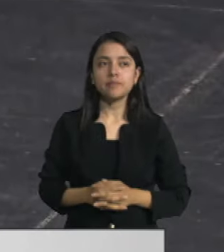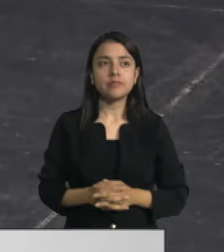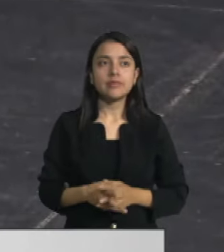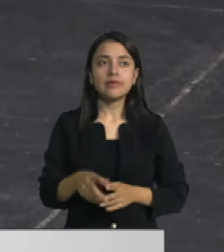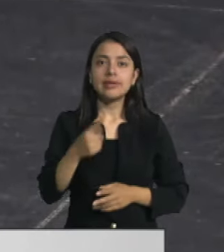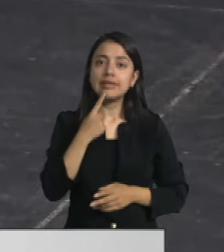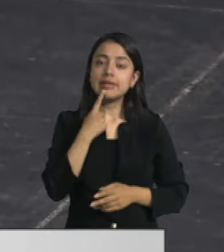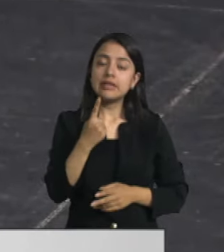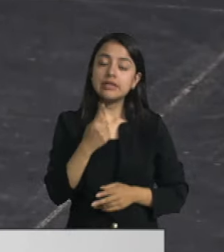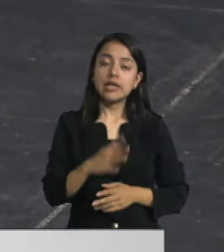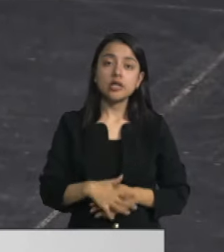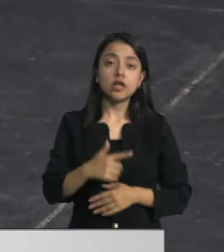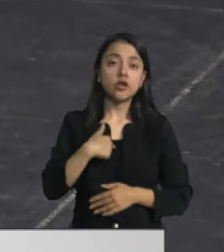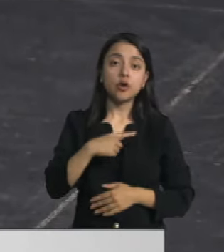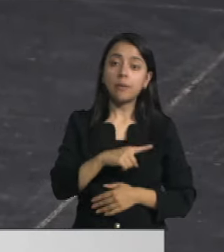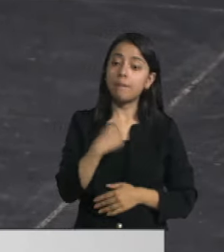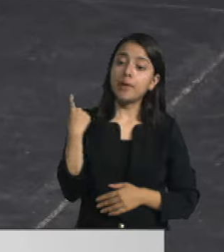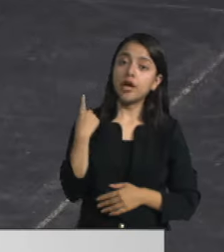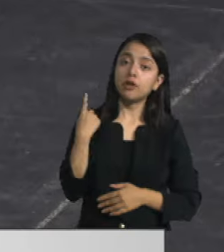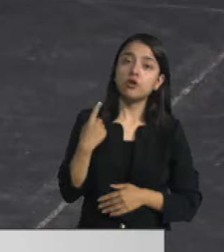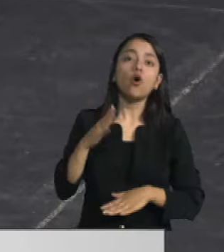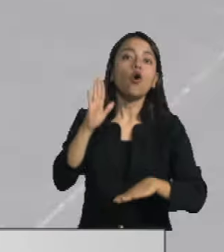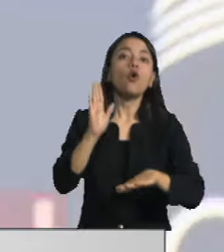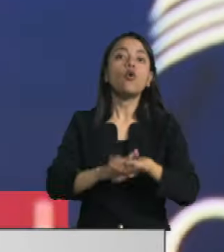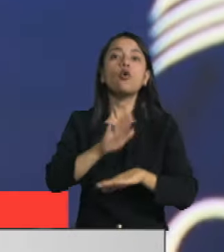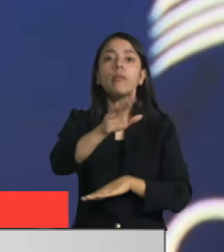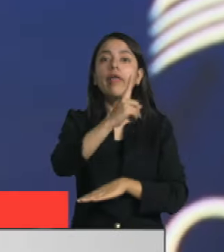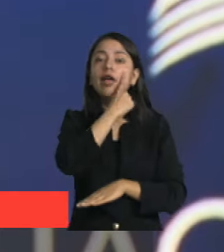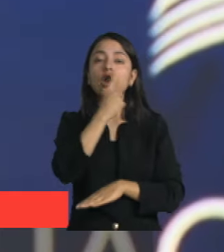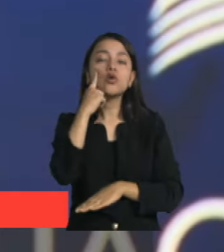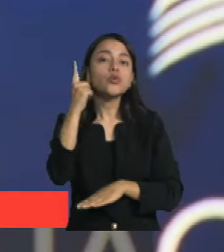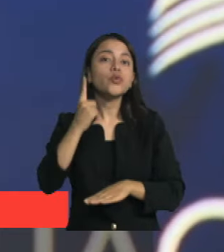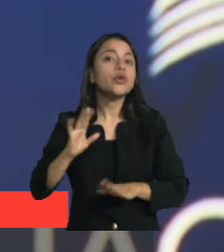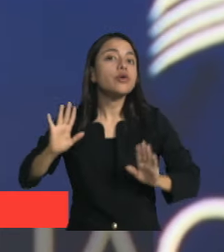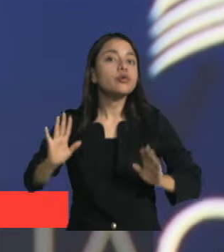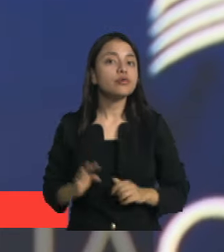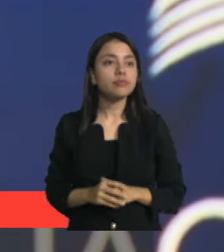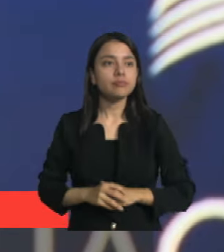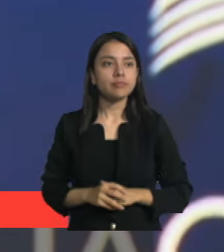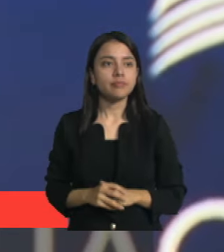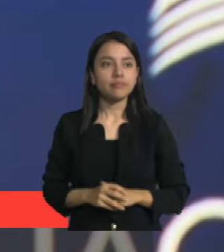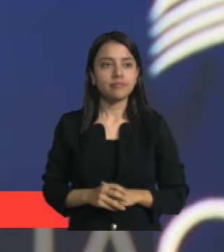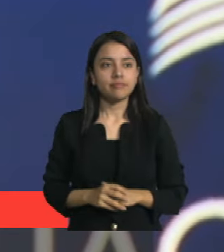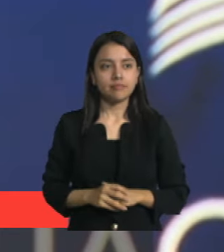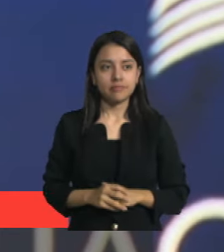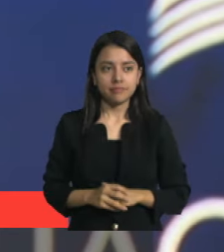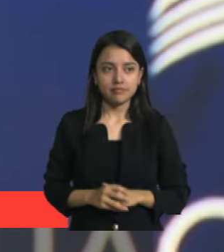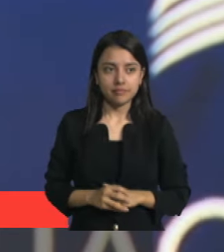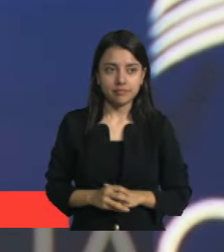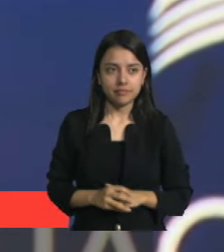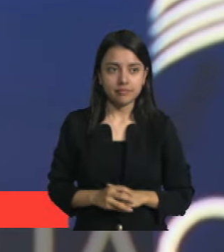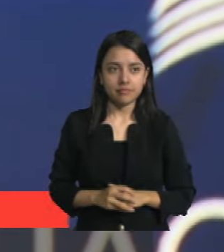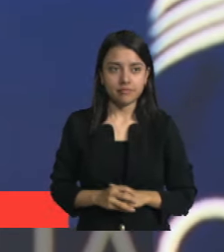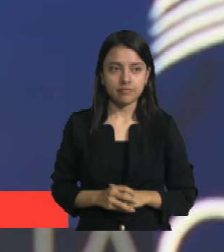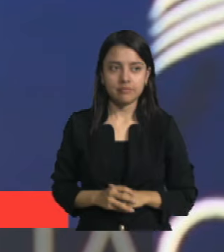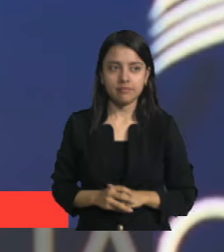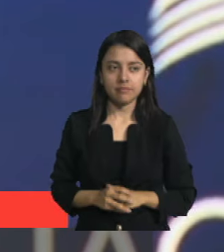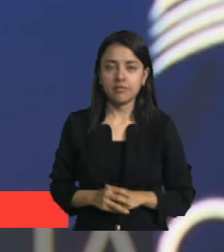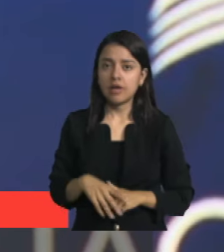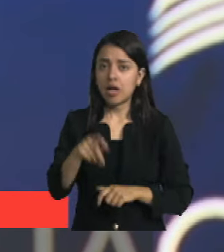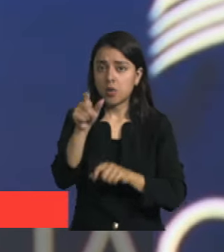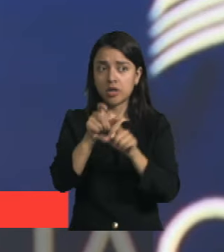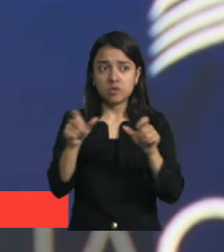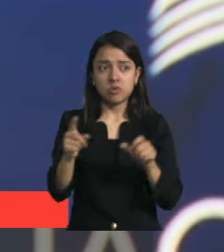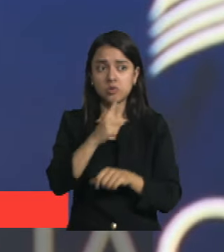aseguró que si pierde las elecciones, será culpa de los judíos. I wasn't treated properly by the voters